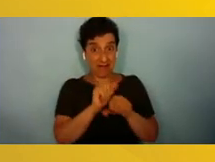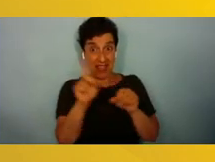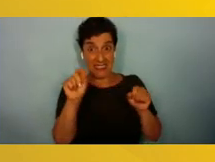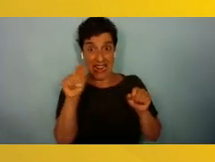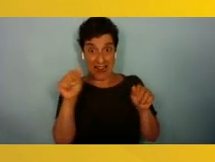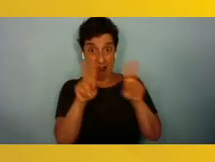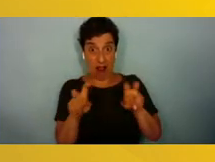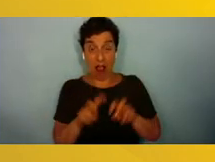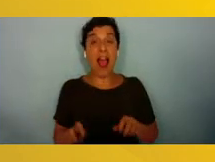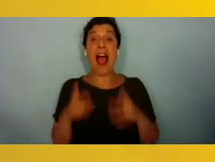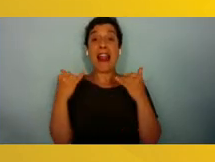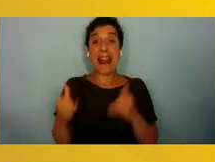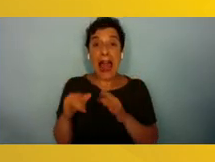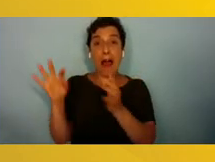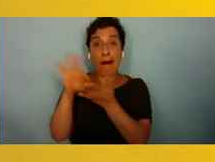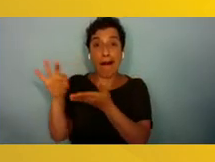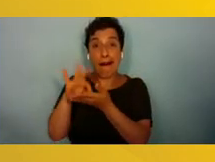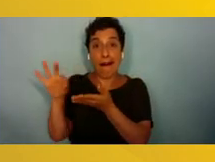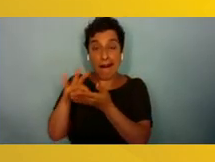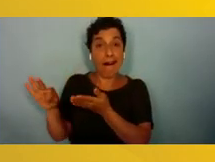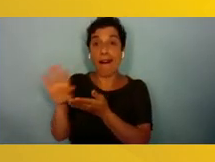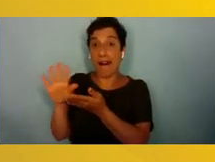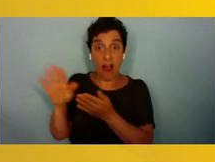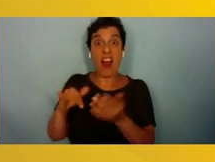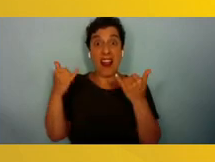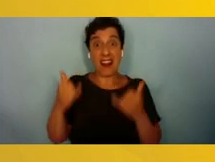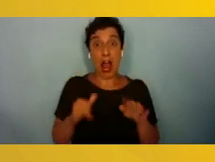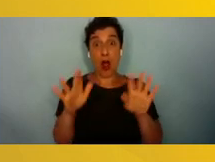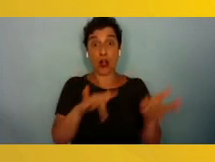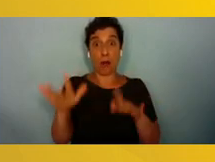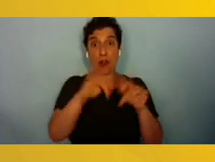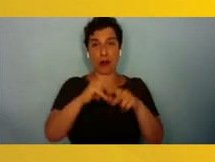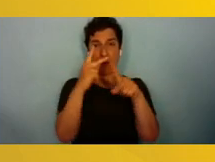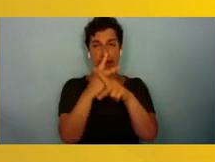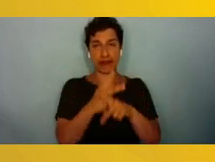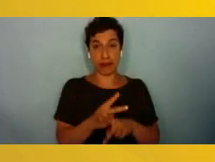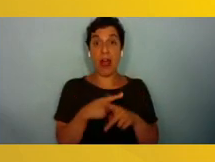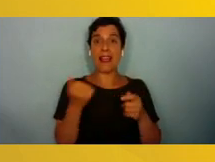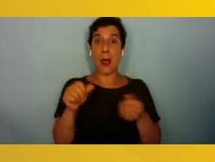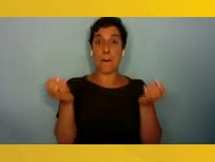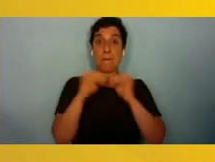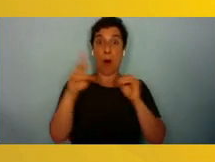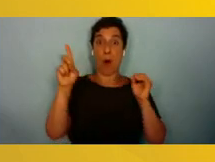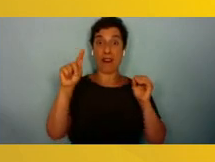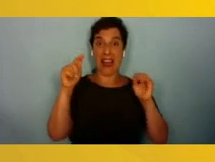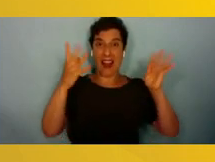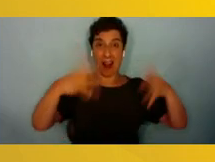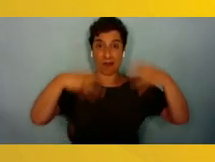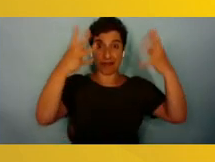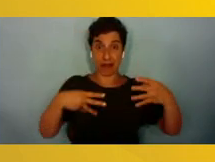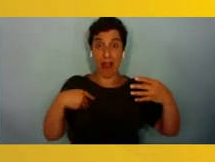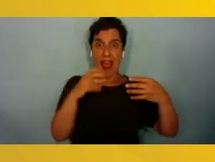computer as the information processing agent, students can view more data and more easily find the problem